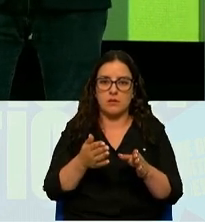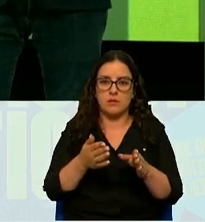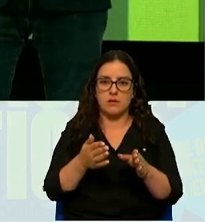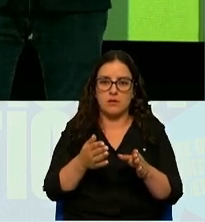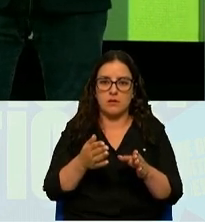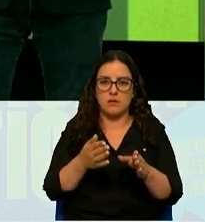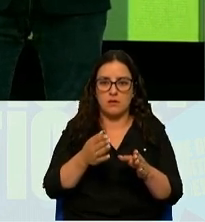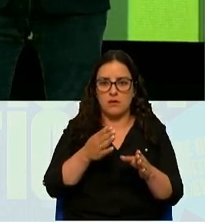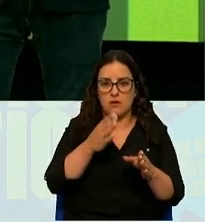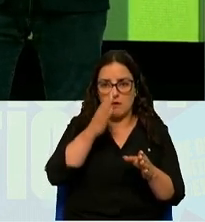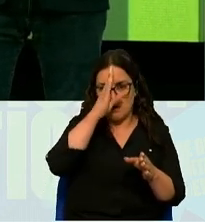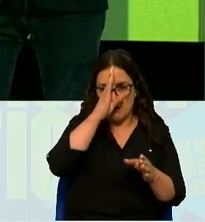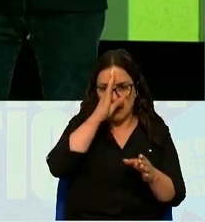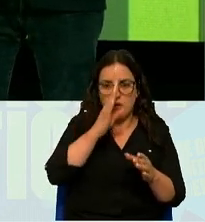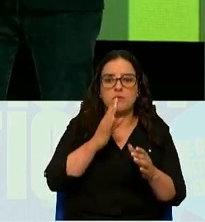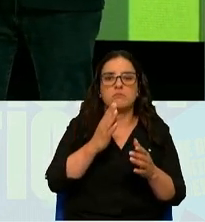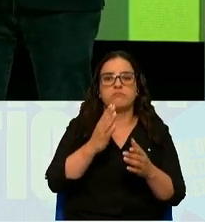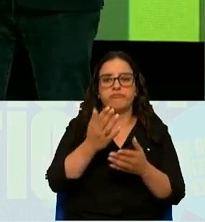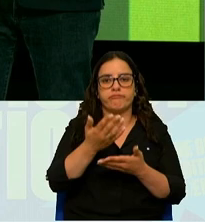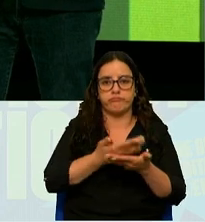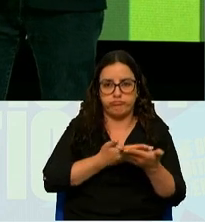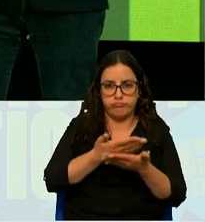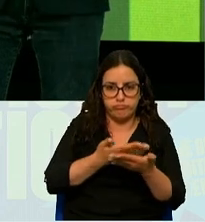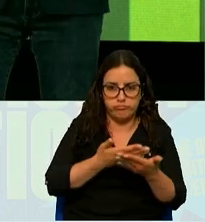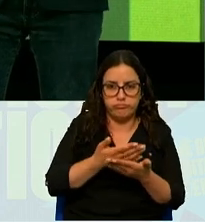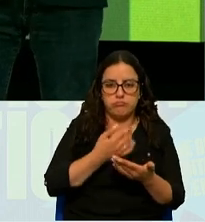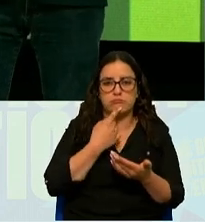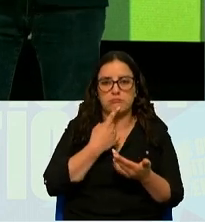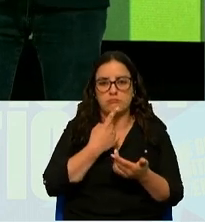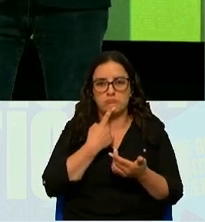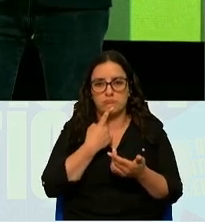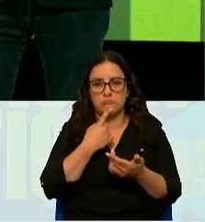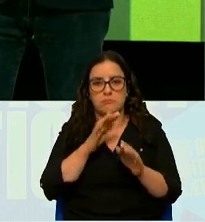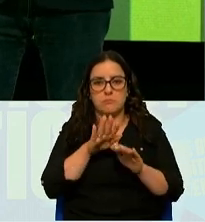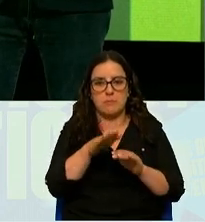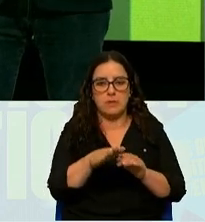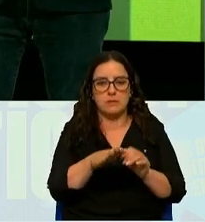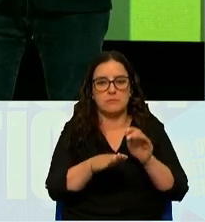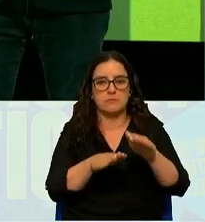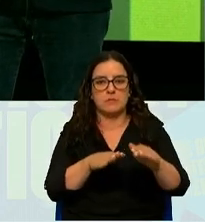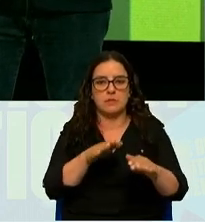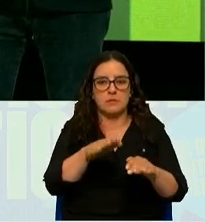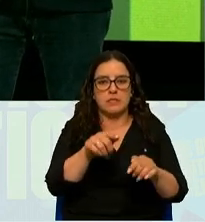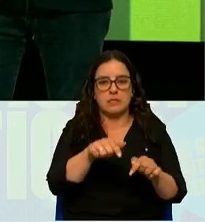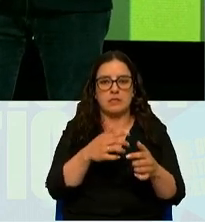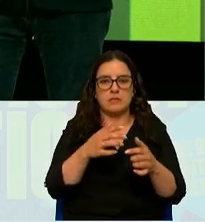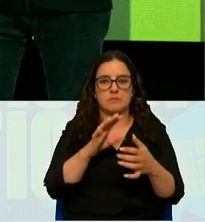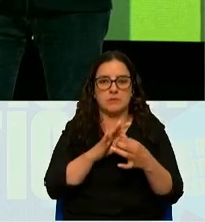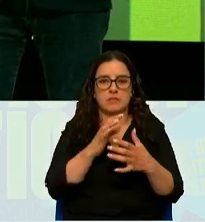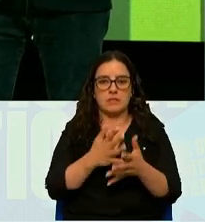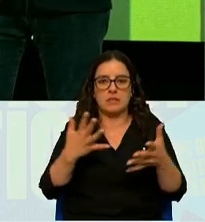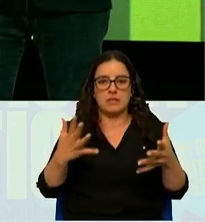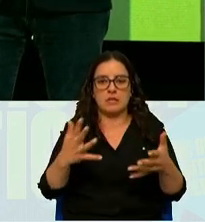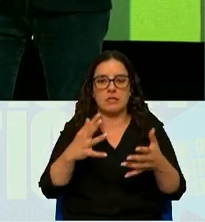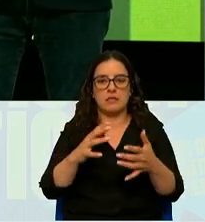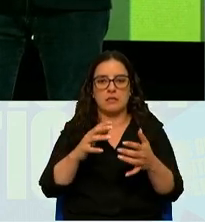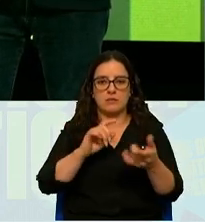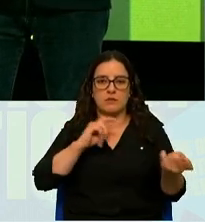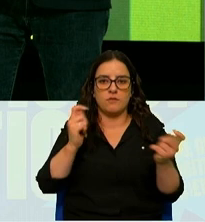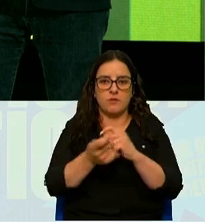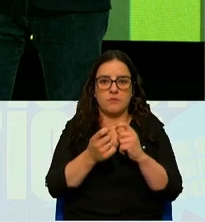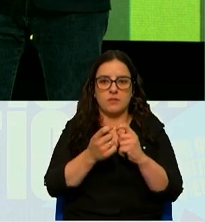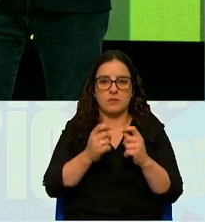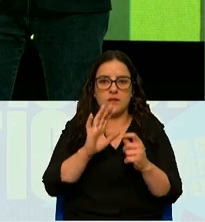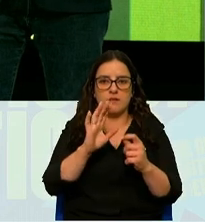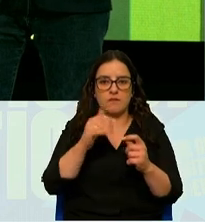processed, that has to be addressed in every step of this big transformation that is going to happen in any corporation. Thank